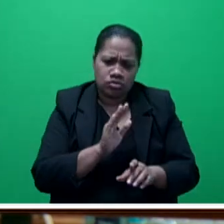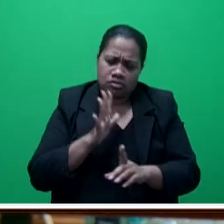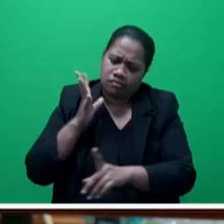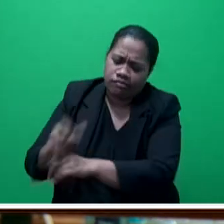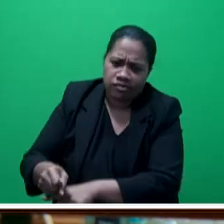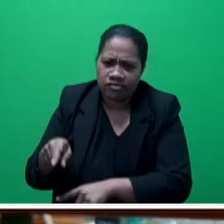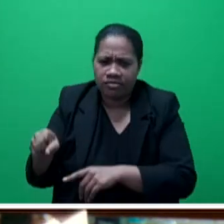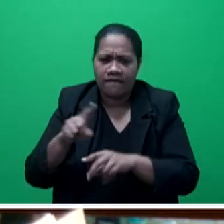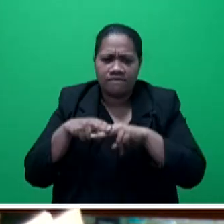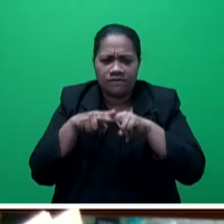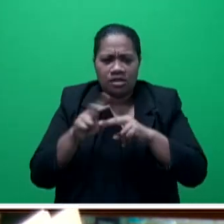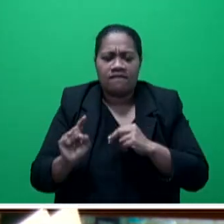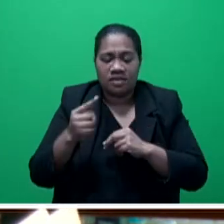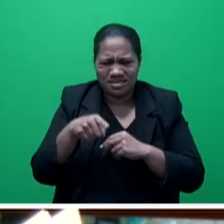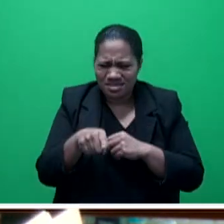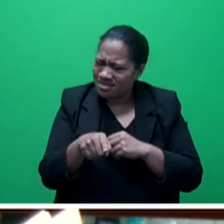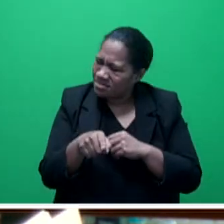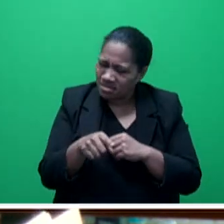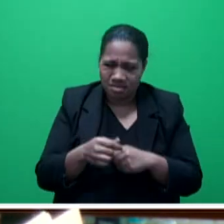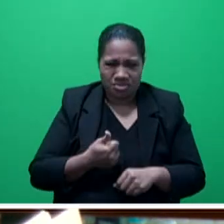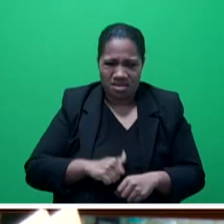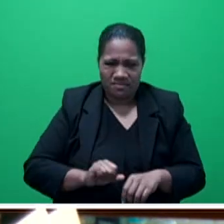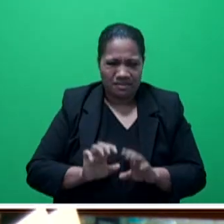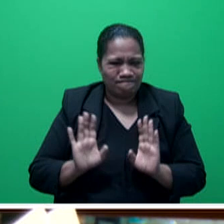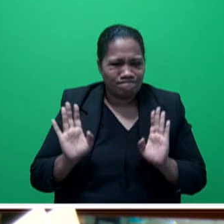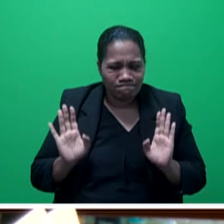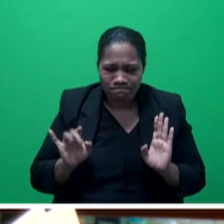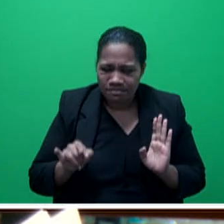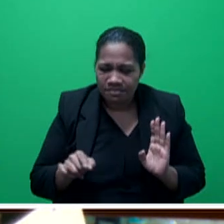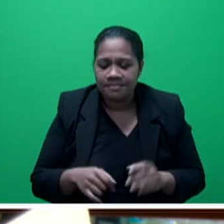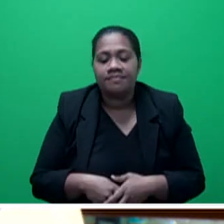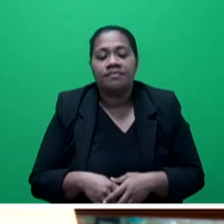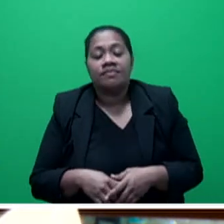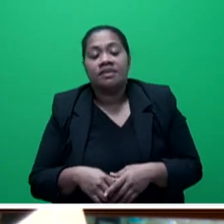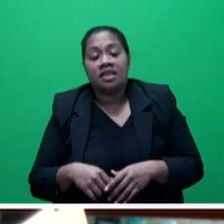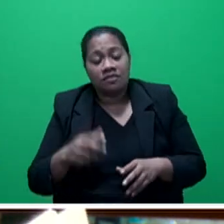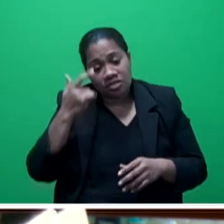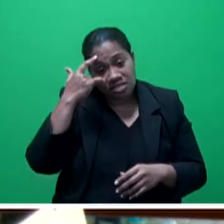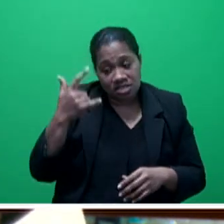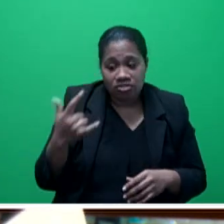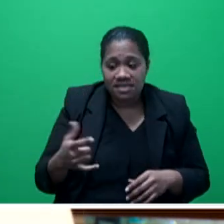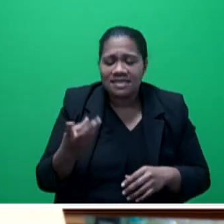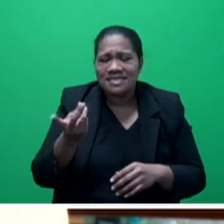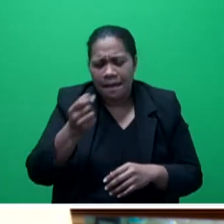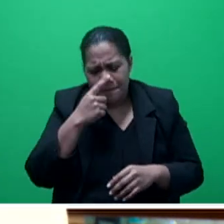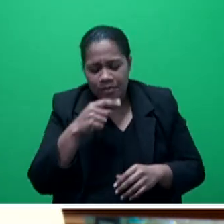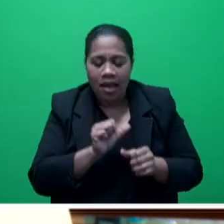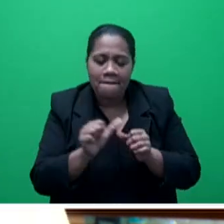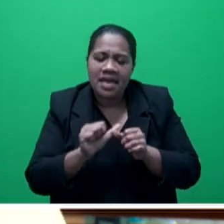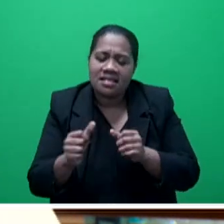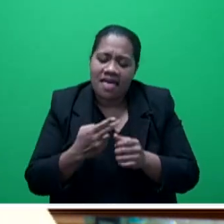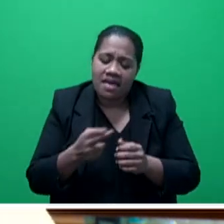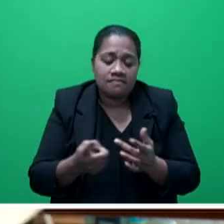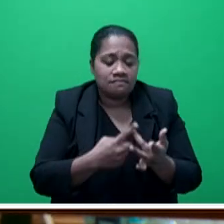disgusting behaviour. To politicize providing aid and help and to suggest that some people are better than others when everyone is